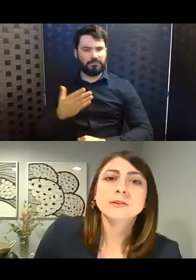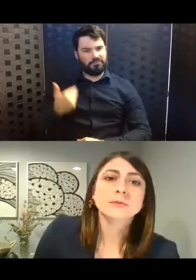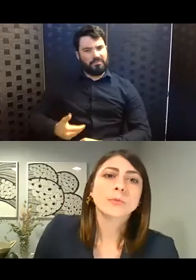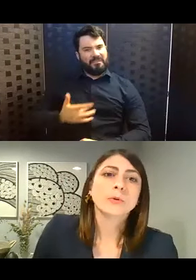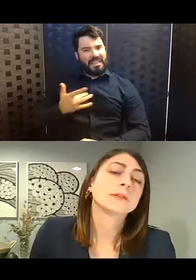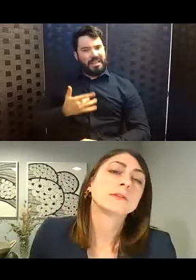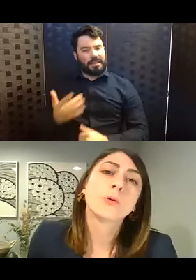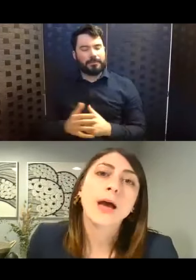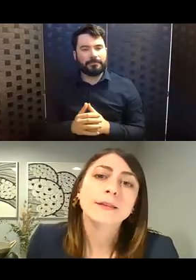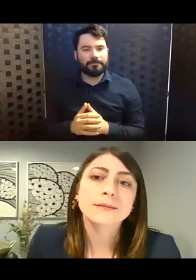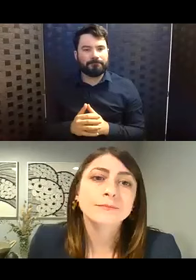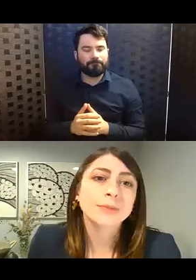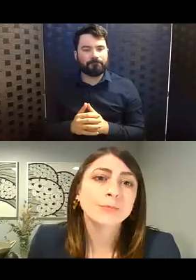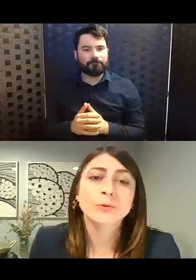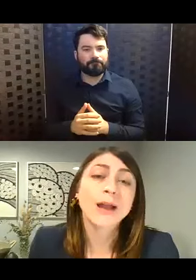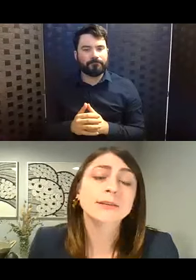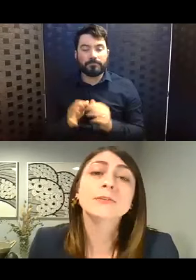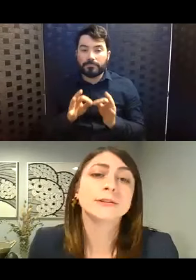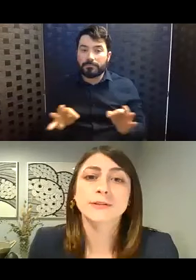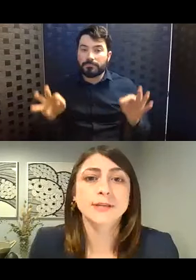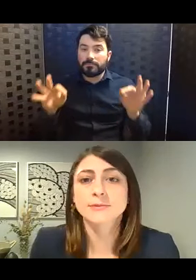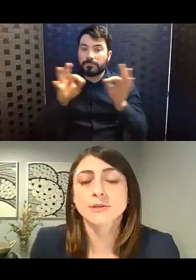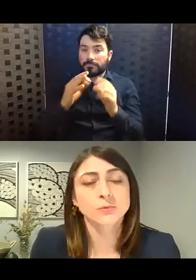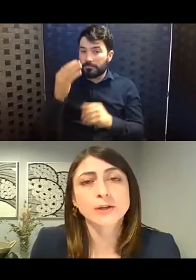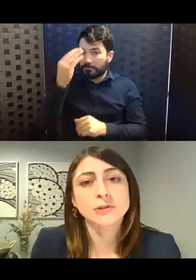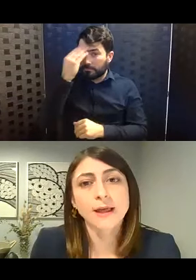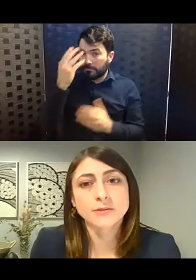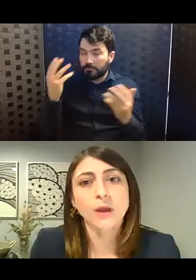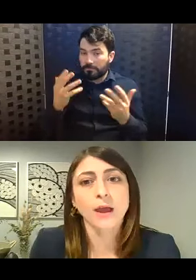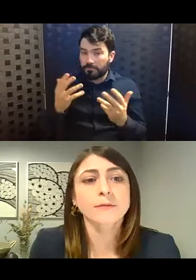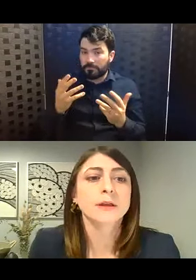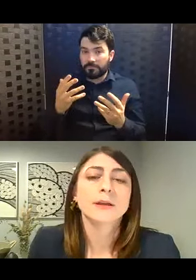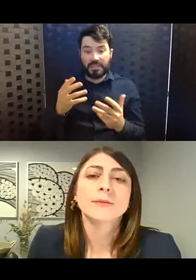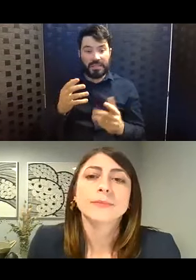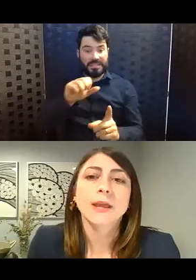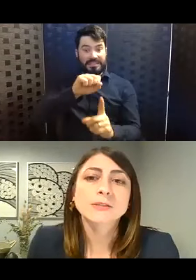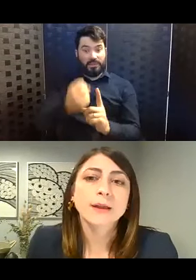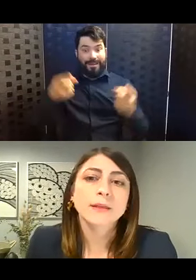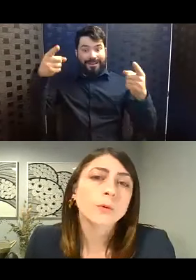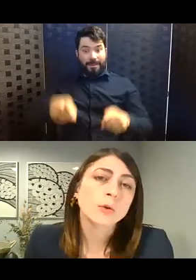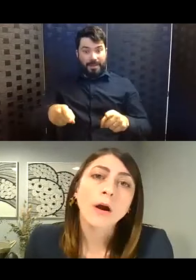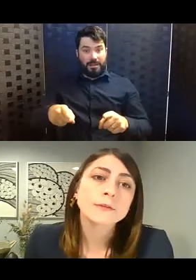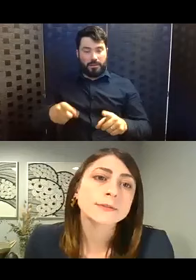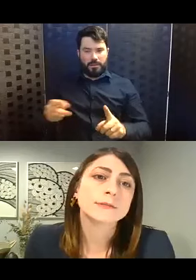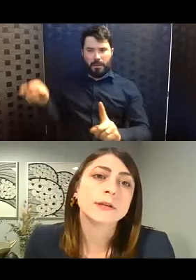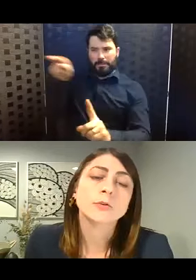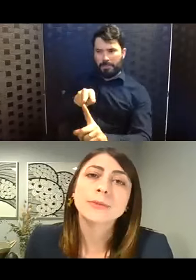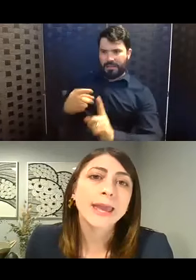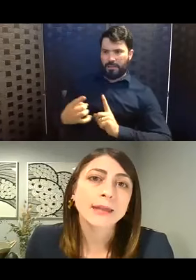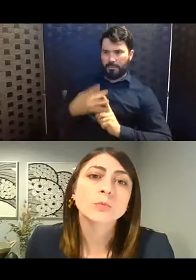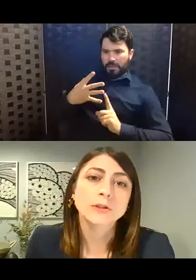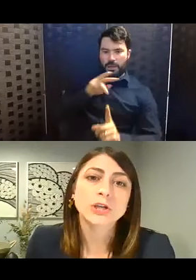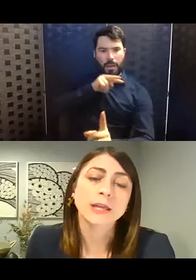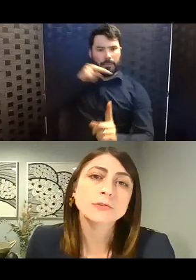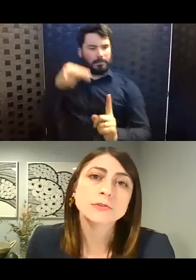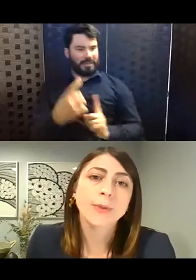It's also important to know that people will react differently to the same situation, and that's okay. Expect that where you are in this continuum